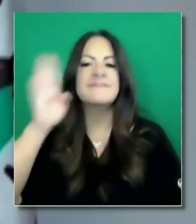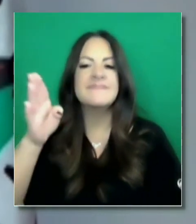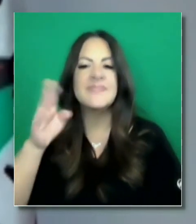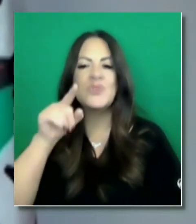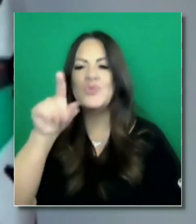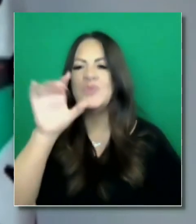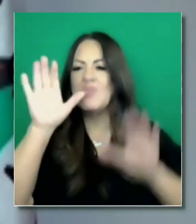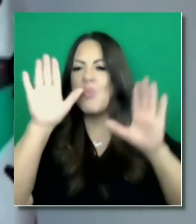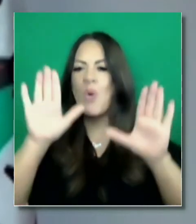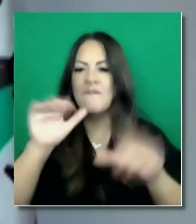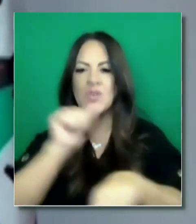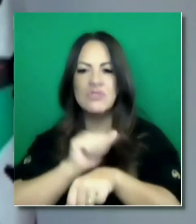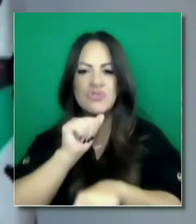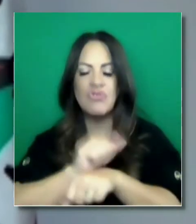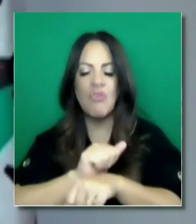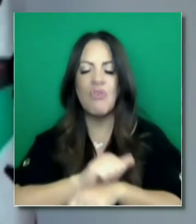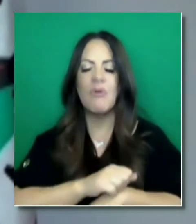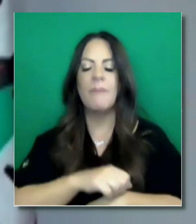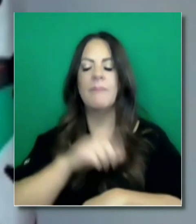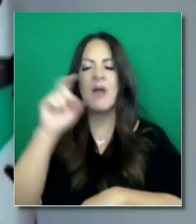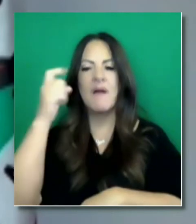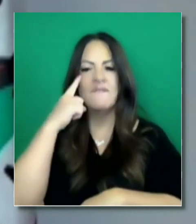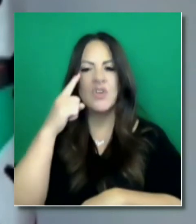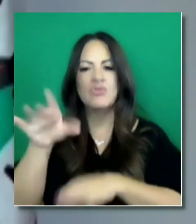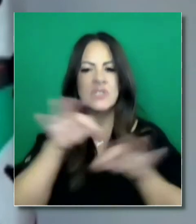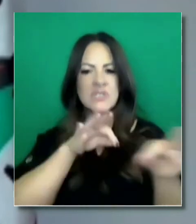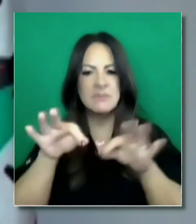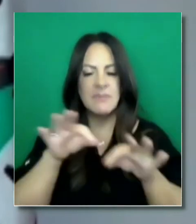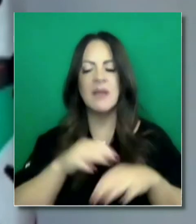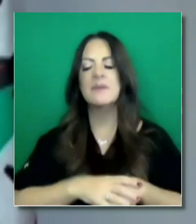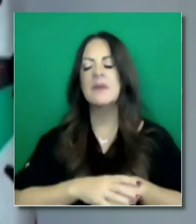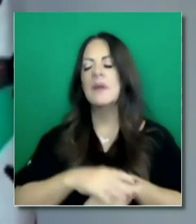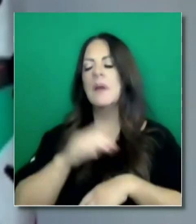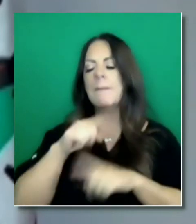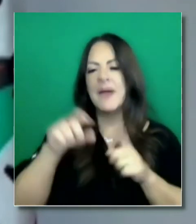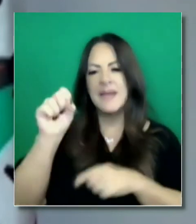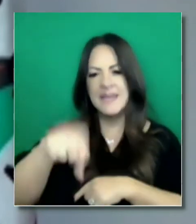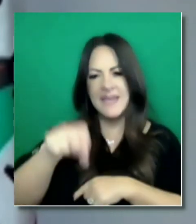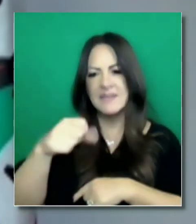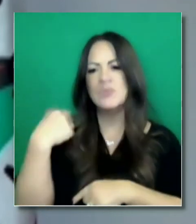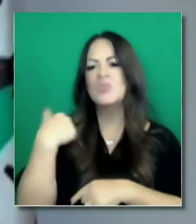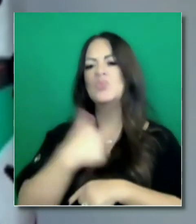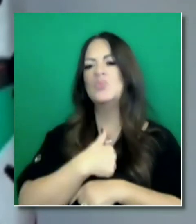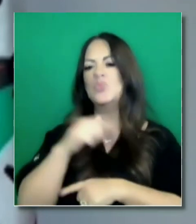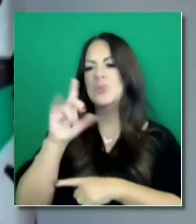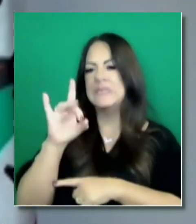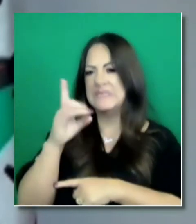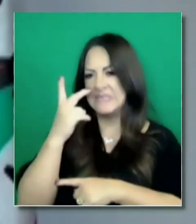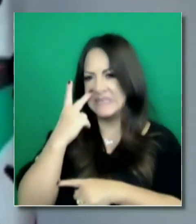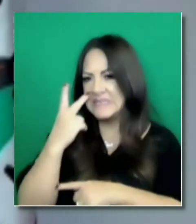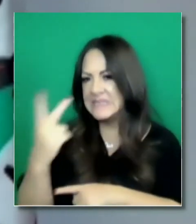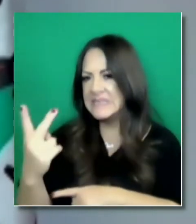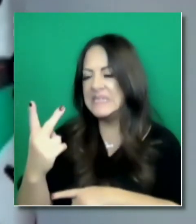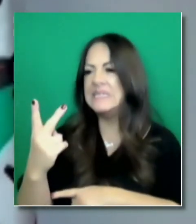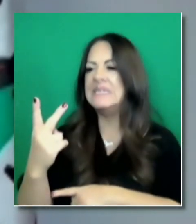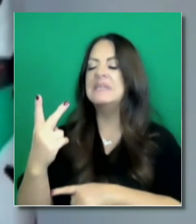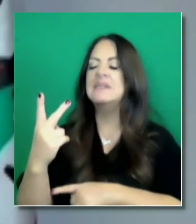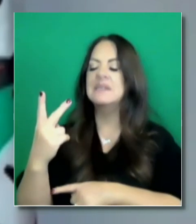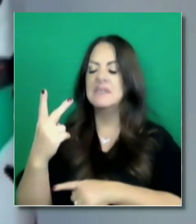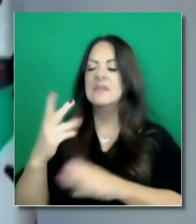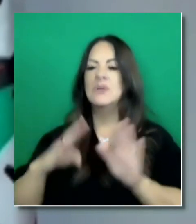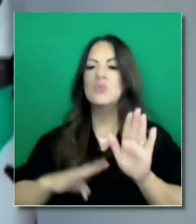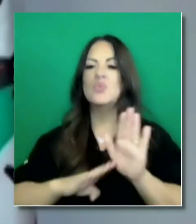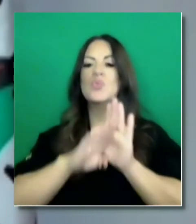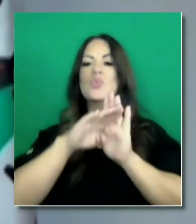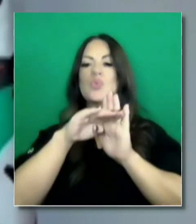answering it, but I will amplify a couple points. Absolutely, we have seen this plateau. It's what we'd hoped for. We